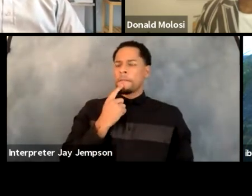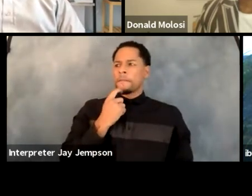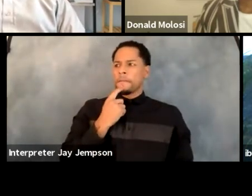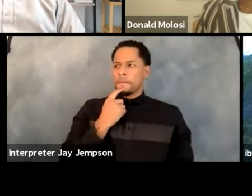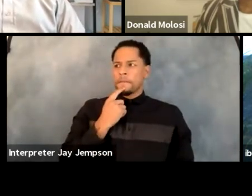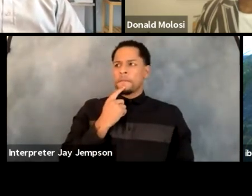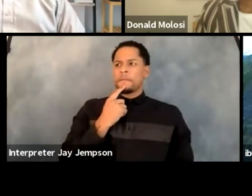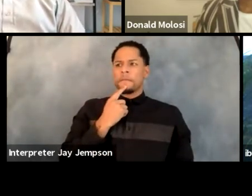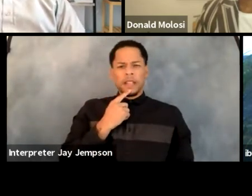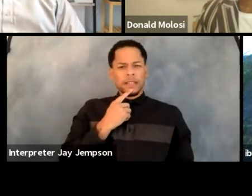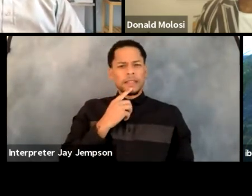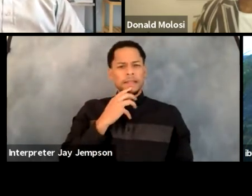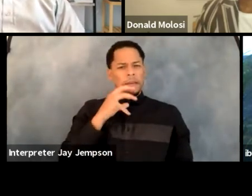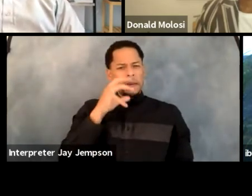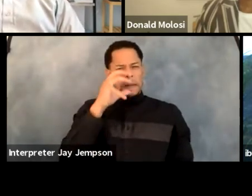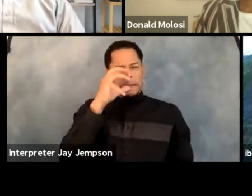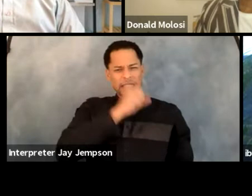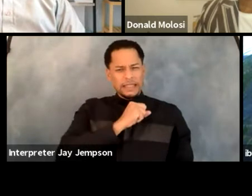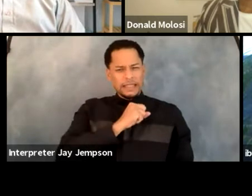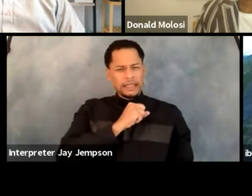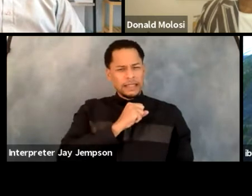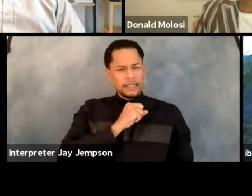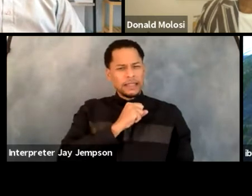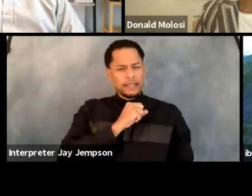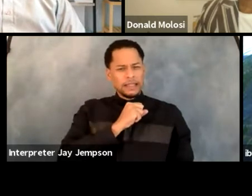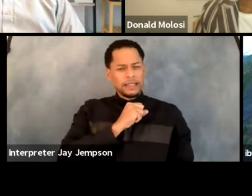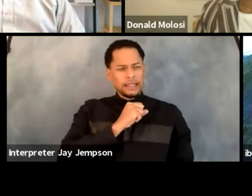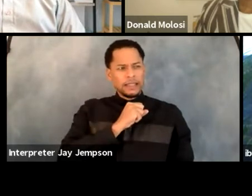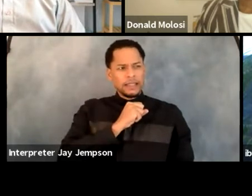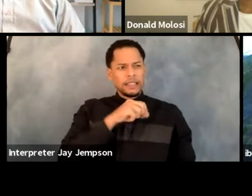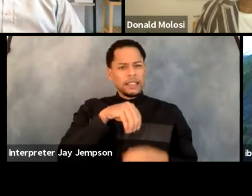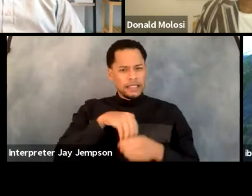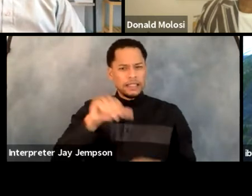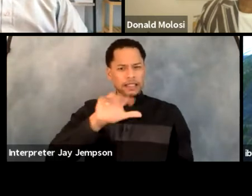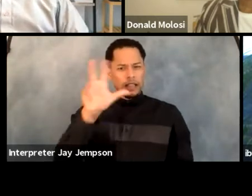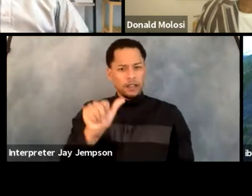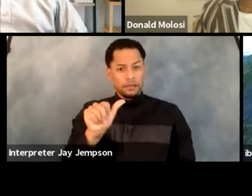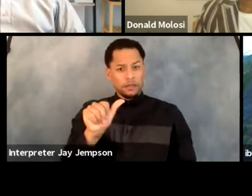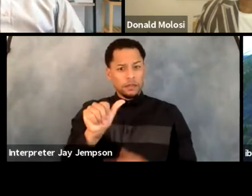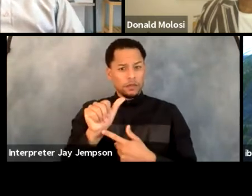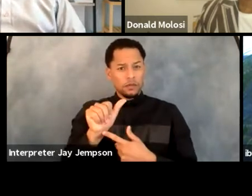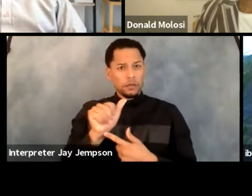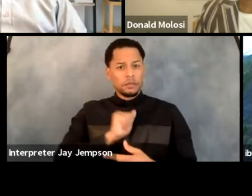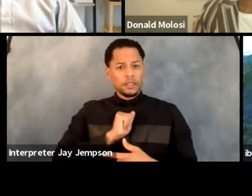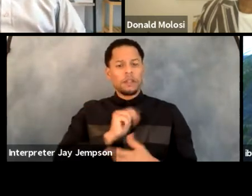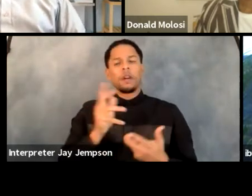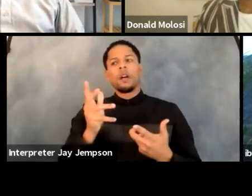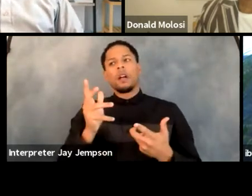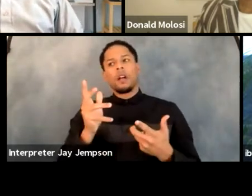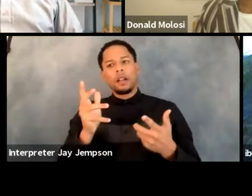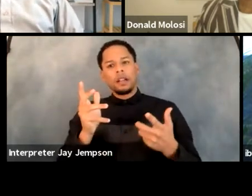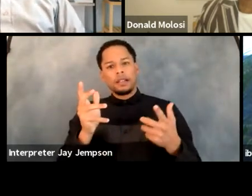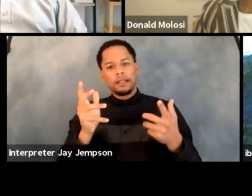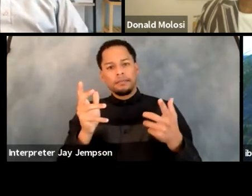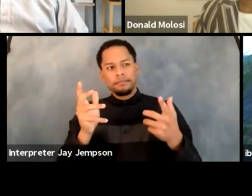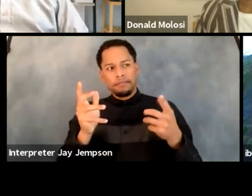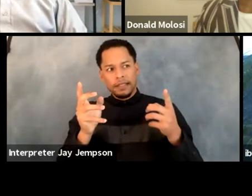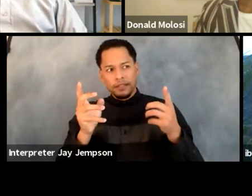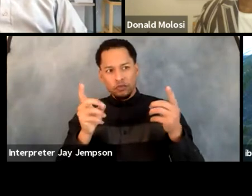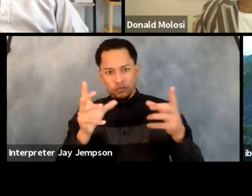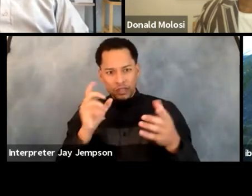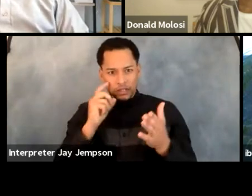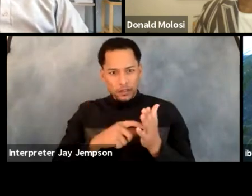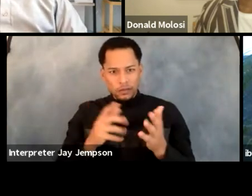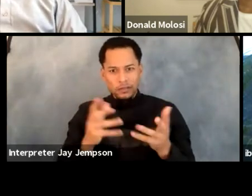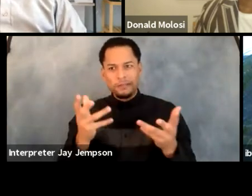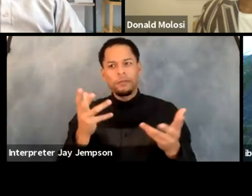I started as a director, you sort of, in a way, I don't want to say dictated, but in a way